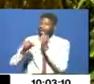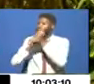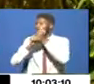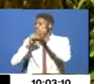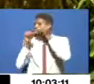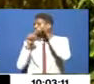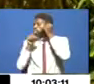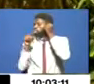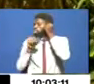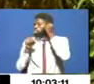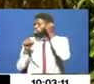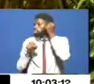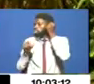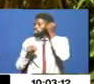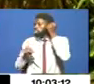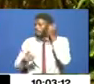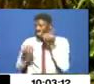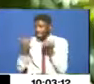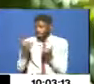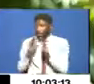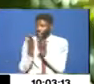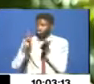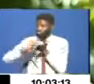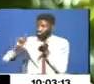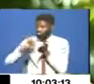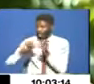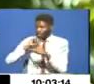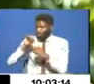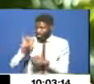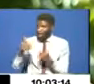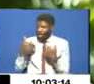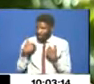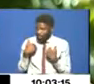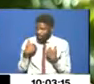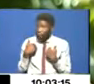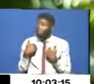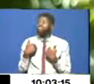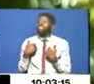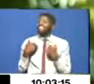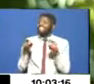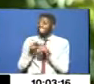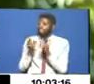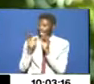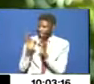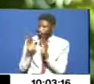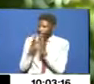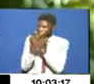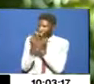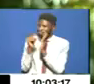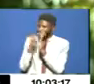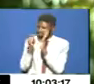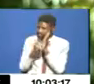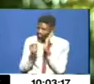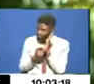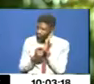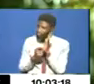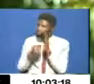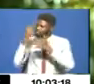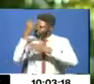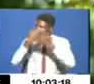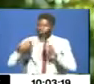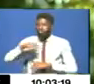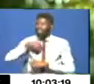to the extent that you're now writing a book about yes. it. Yes. And it's the contents of this book, we cannot sit in one session and